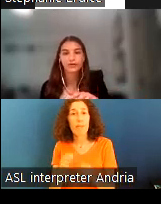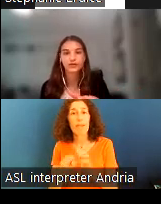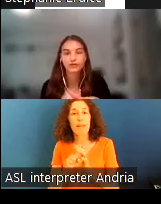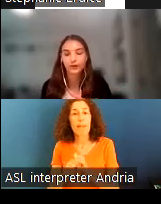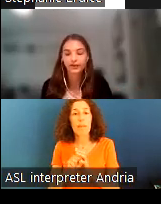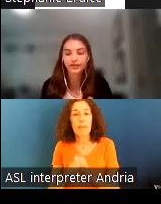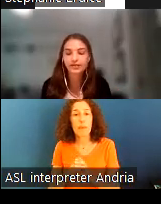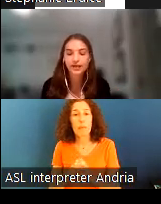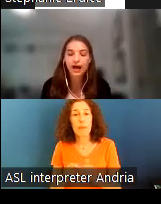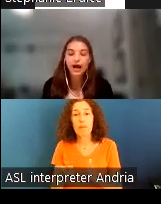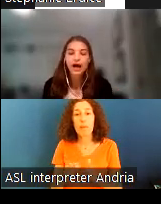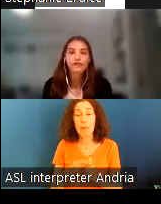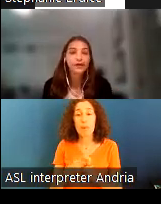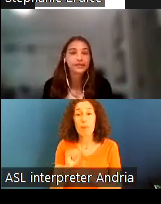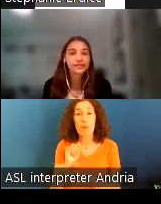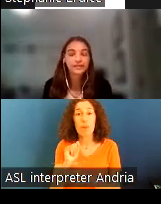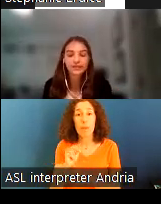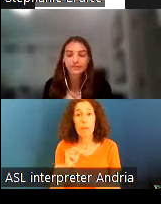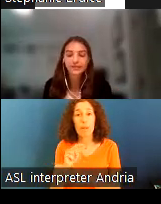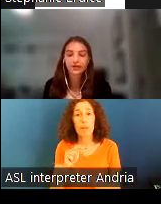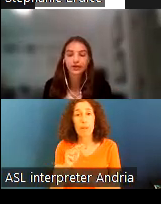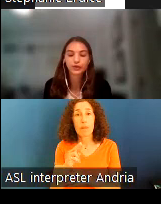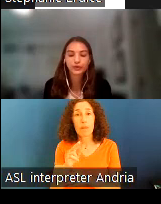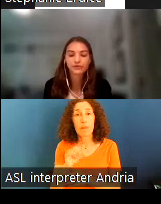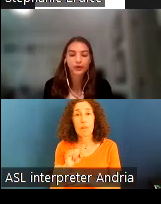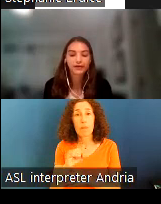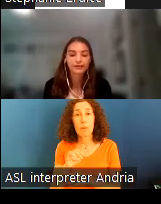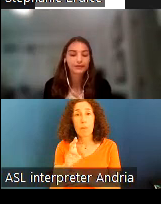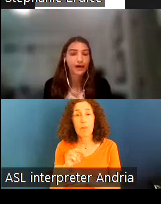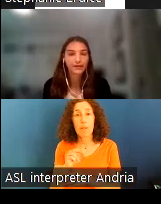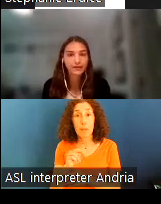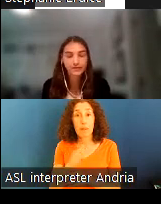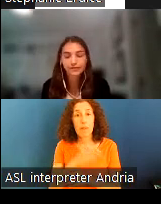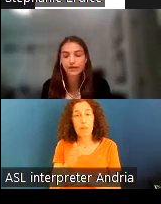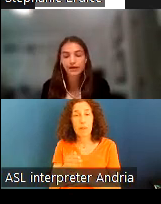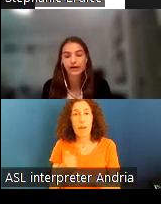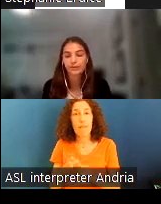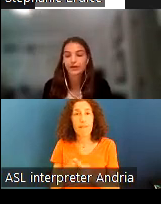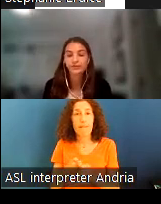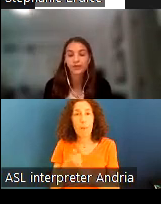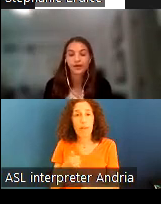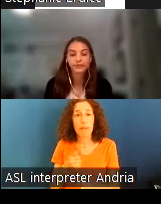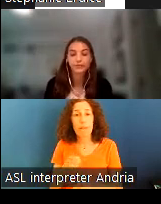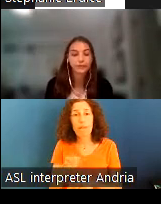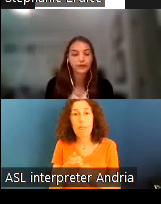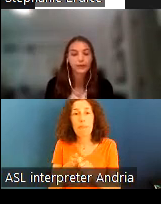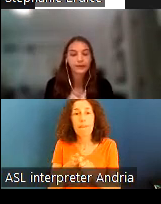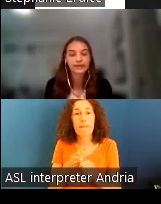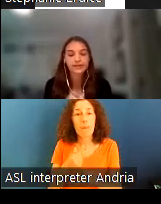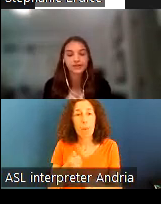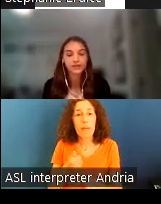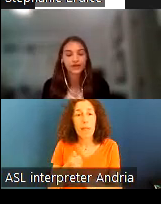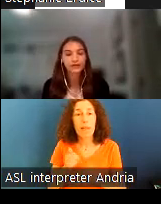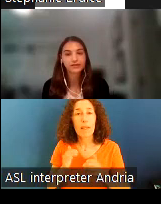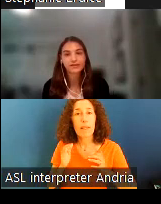and now we're on to avoidance. Avoidance symptoms can include avoiding clients, avoiding